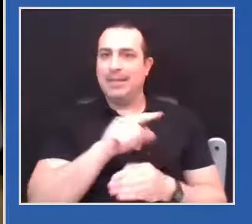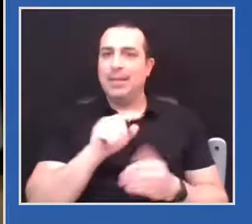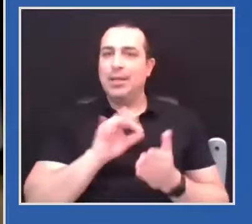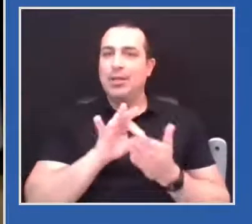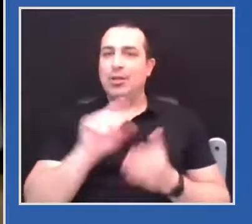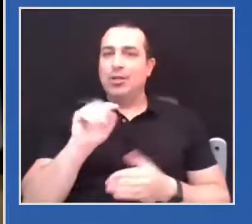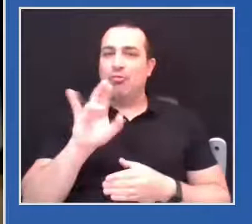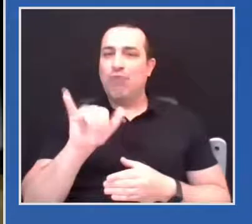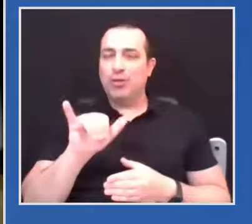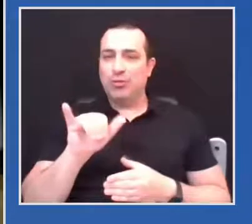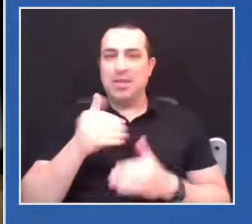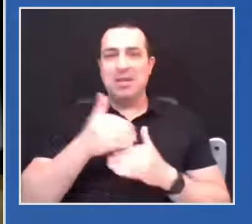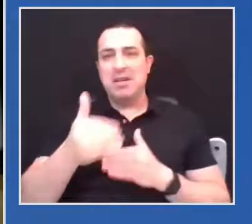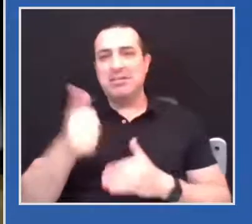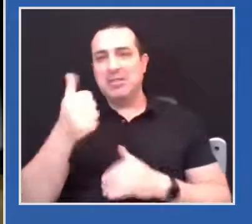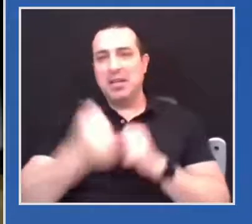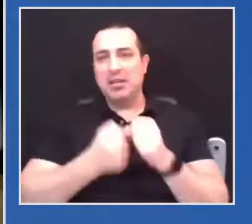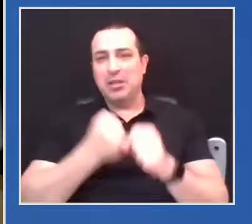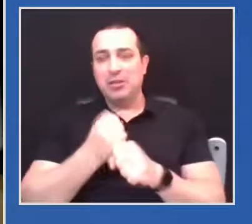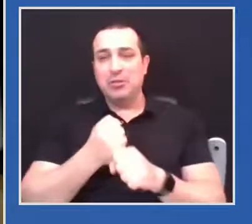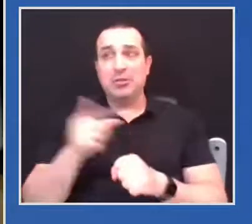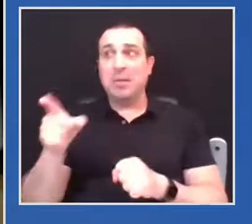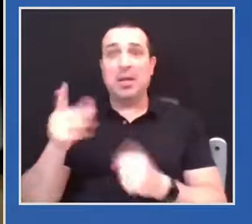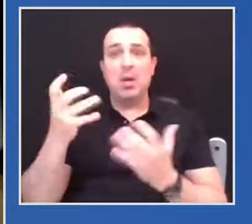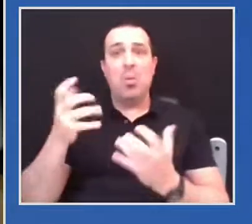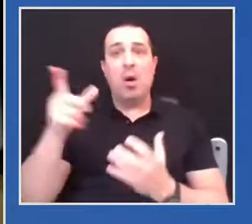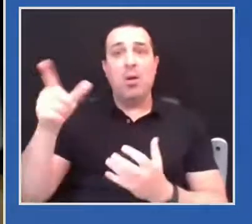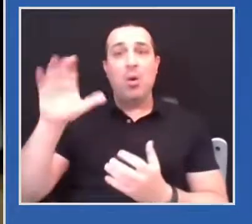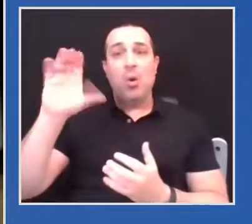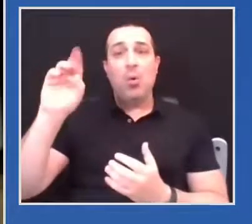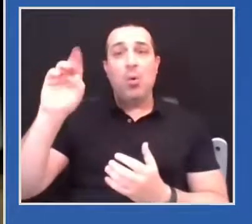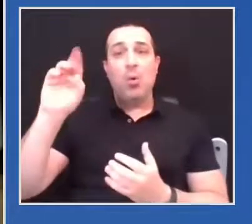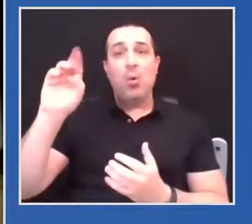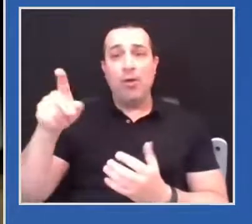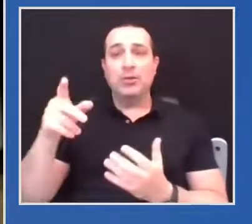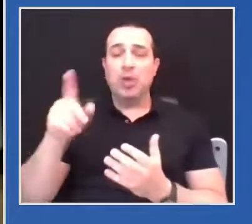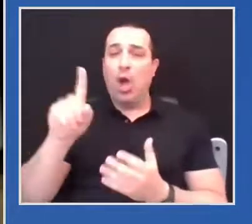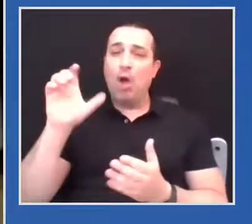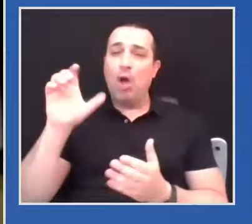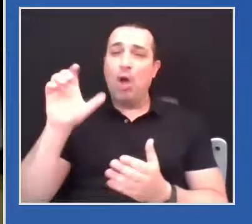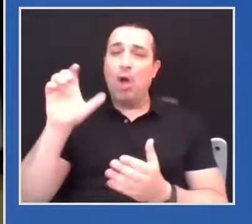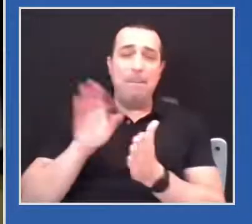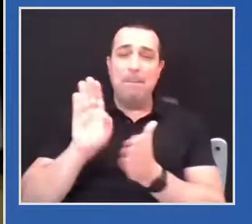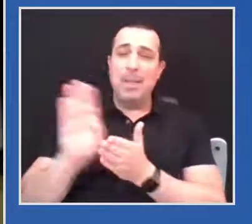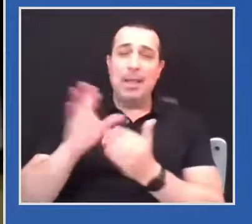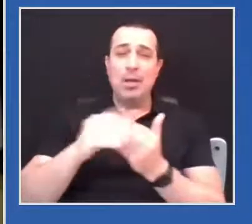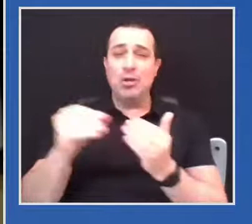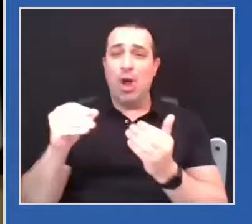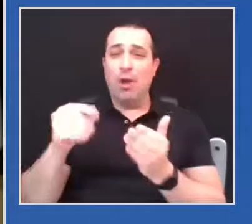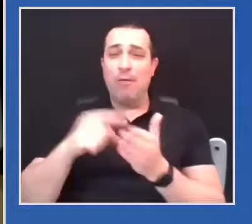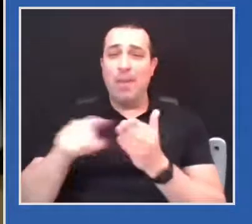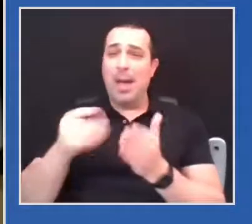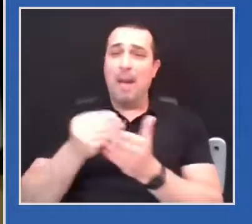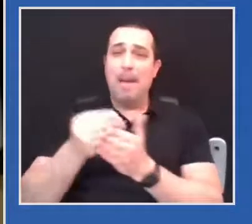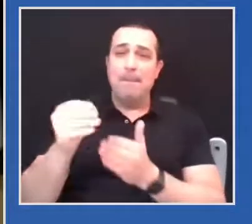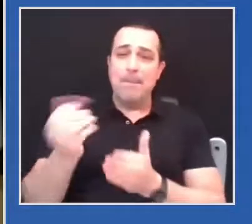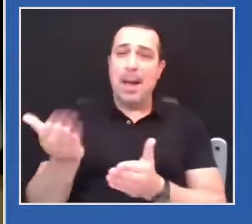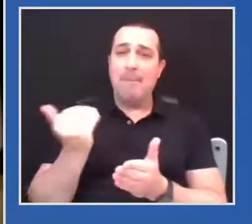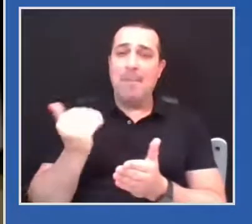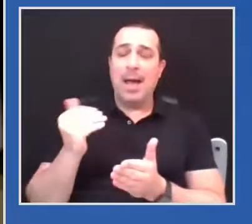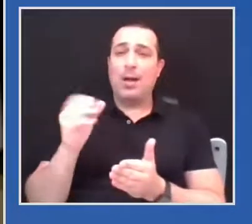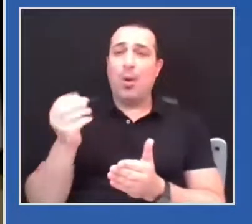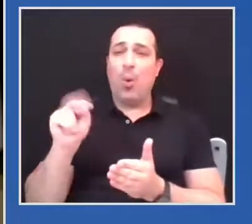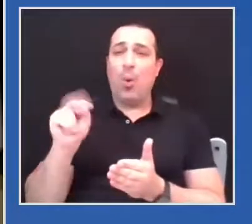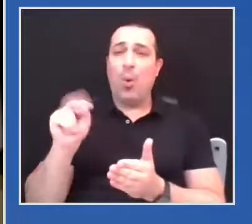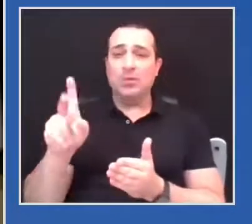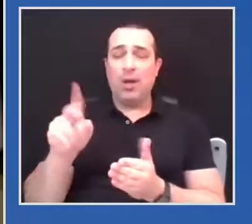corporations hundreds of billions to pay for buying back their own stock, moving jobs overseas. We should invest it